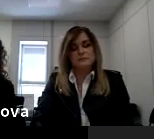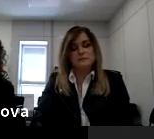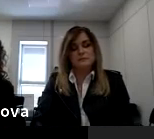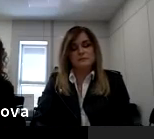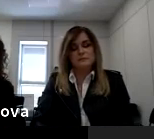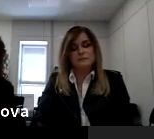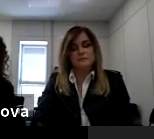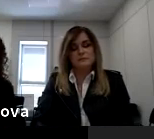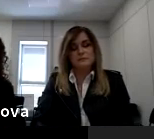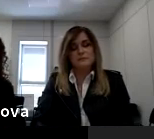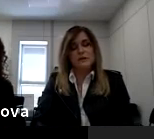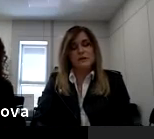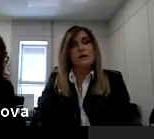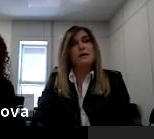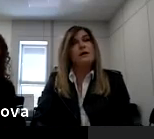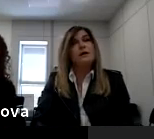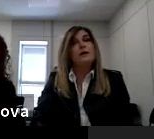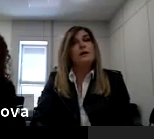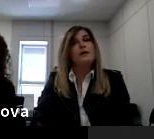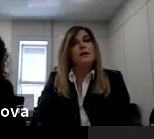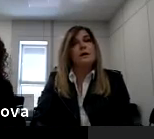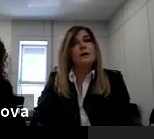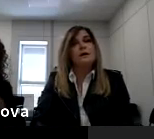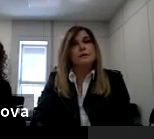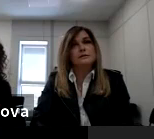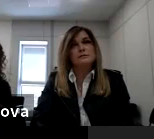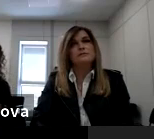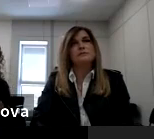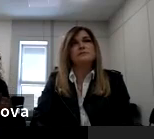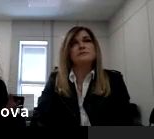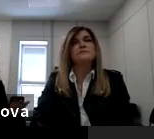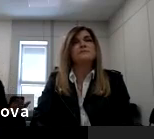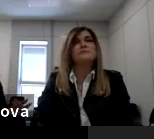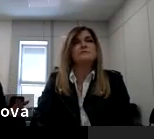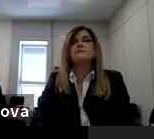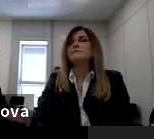is on the top, so you can use it. But the